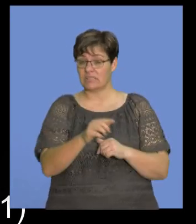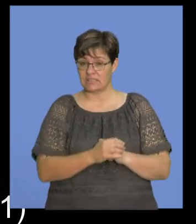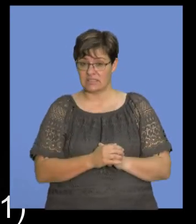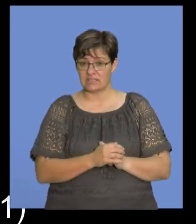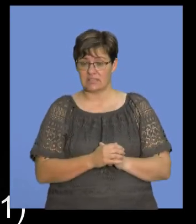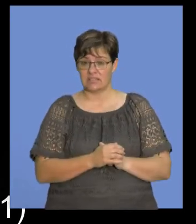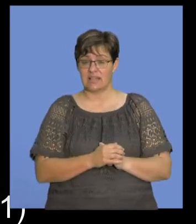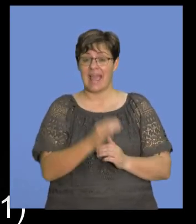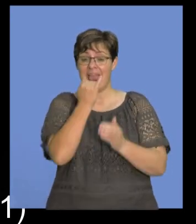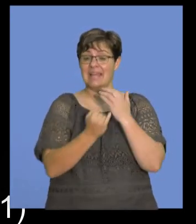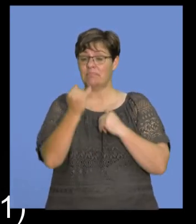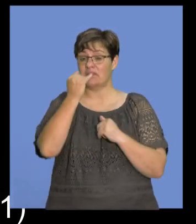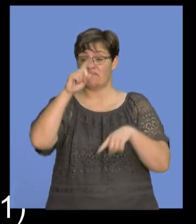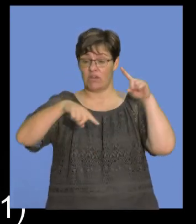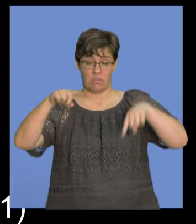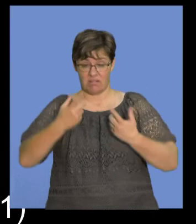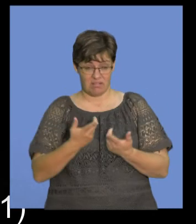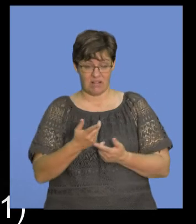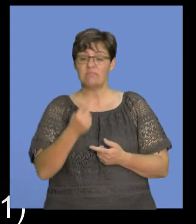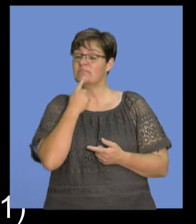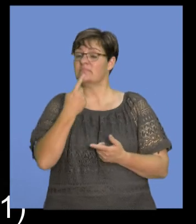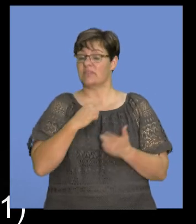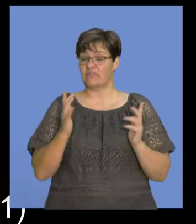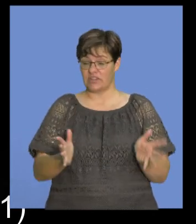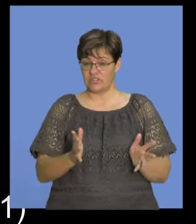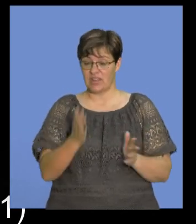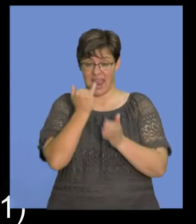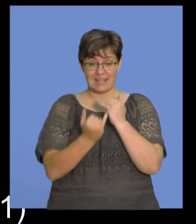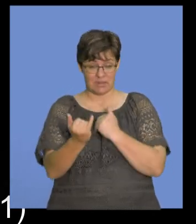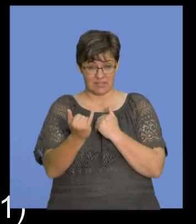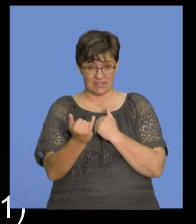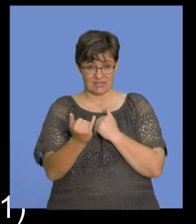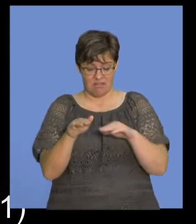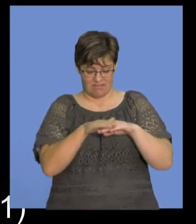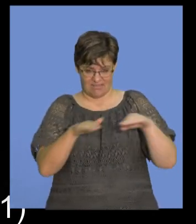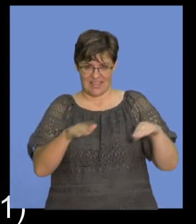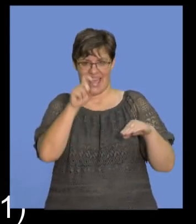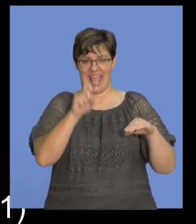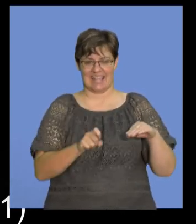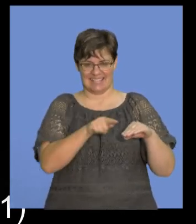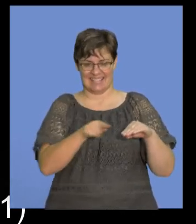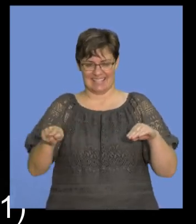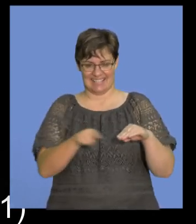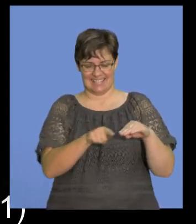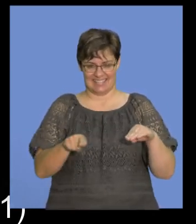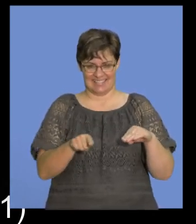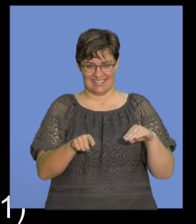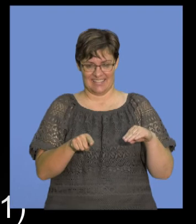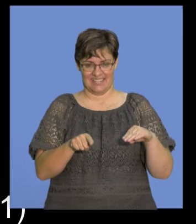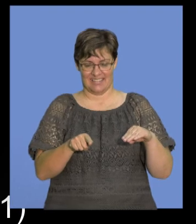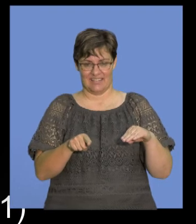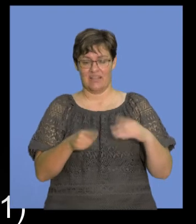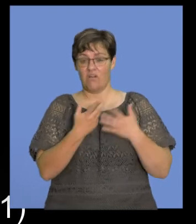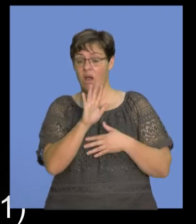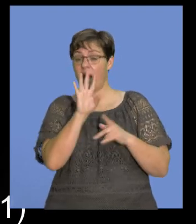variable, cool. So the independent variable, remember, as I mentioned, the independent variable is on the